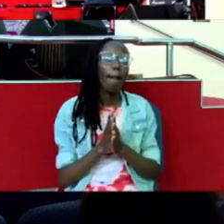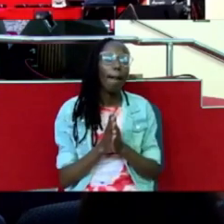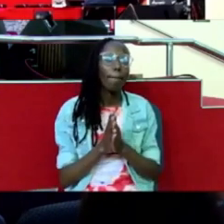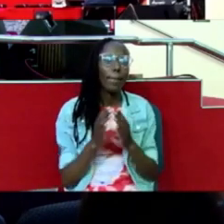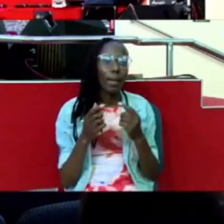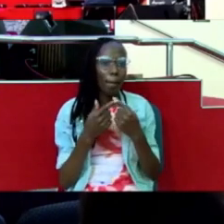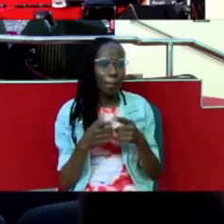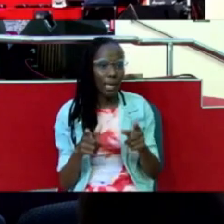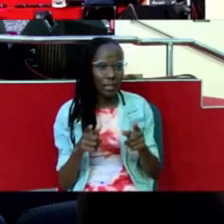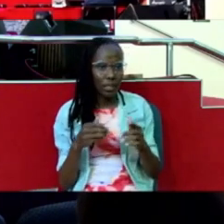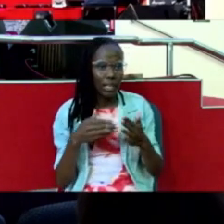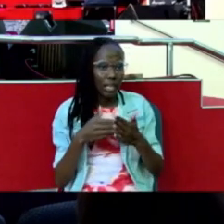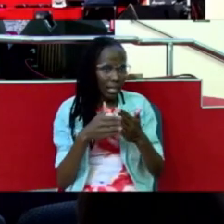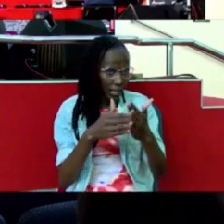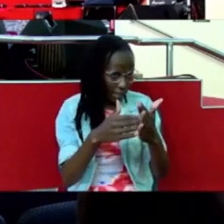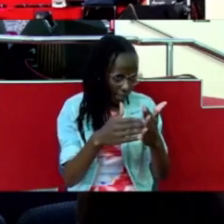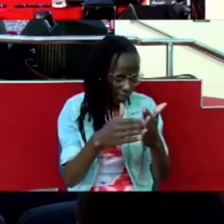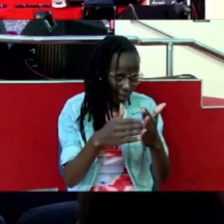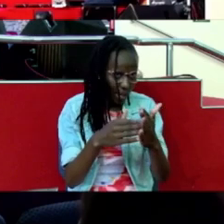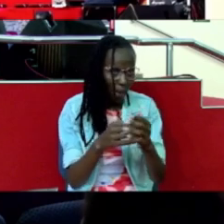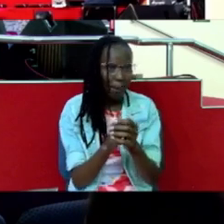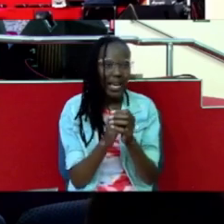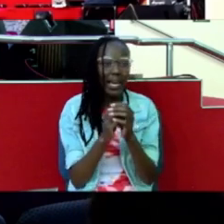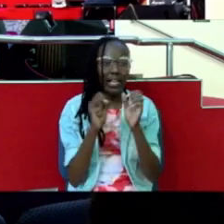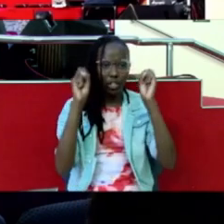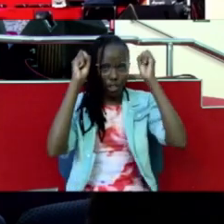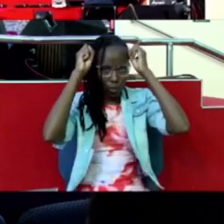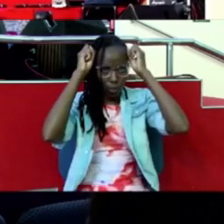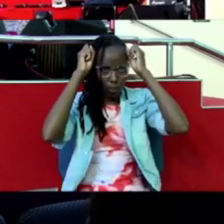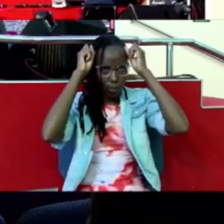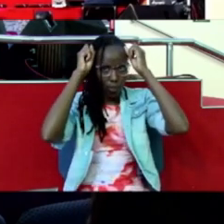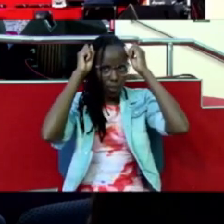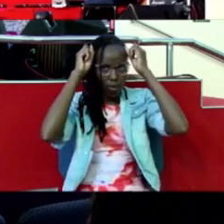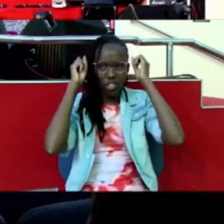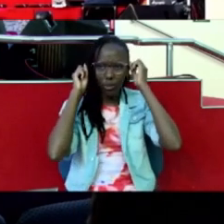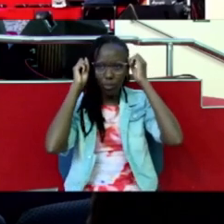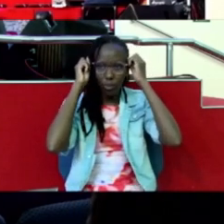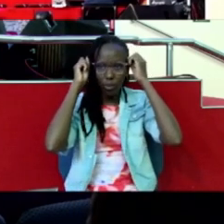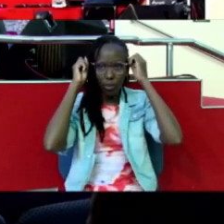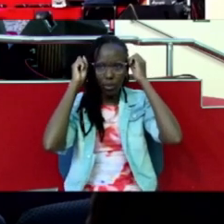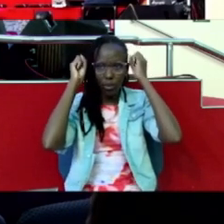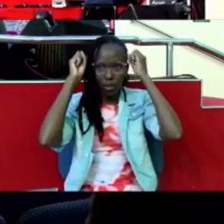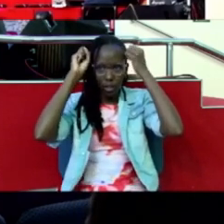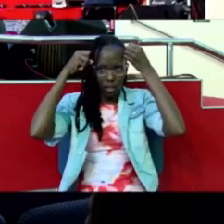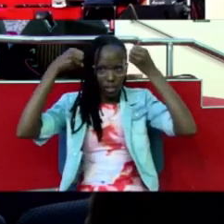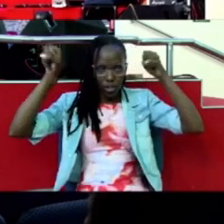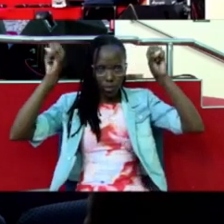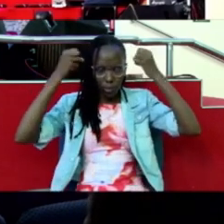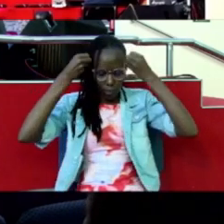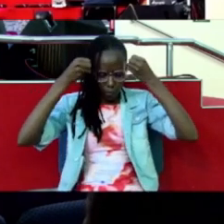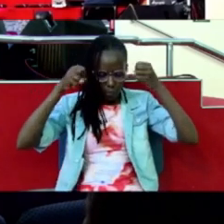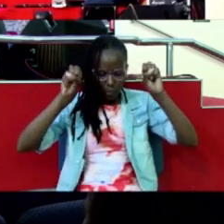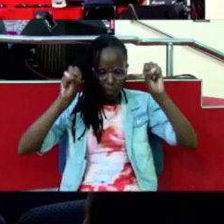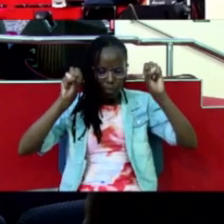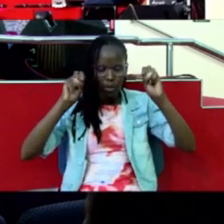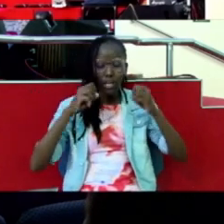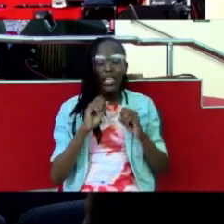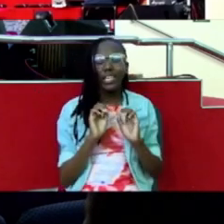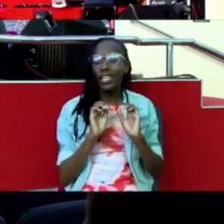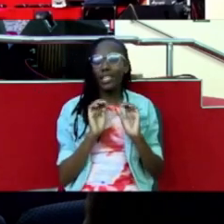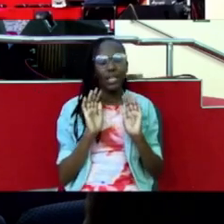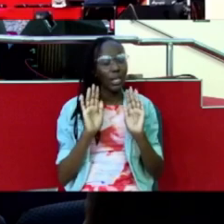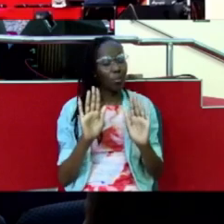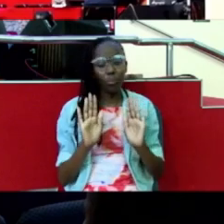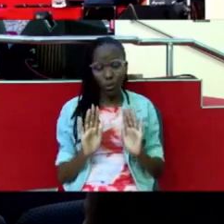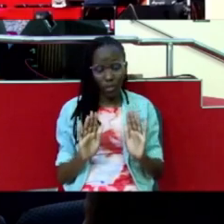but they were being led by a sheep. Lakini walikuwa naongozwa na kondo. So it's better to be sheep led by a lion. Ni afadhali